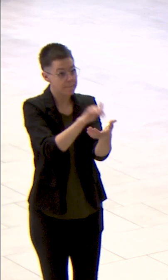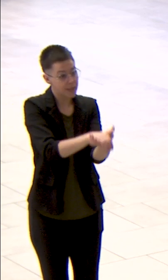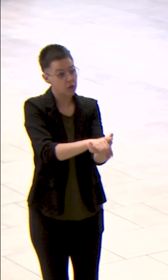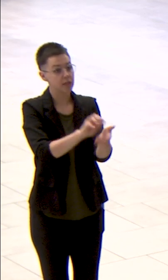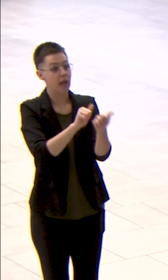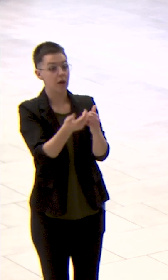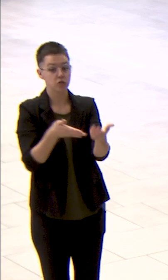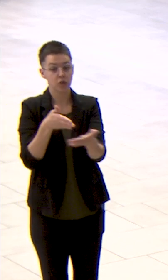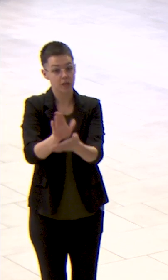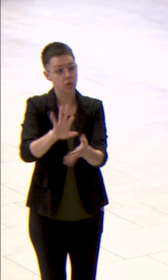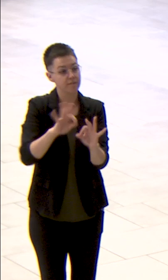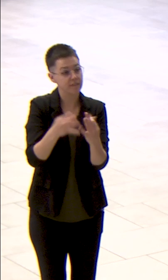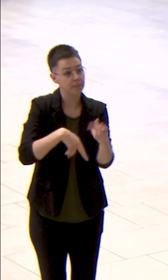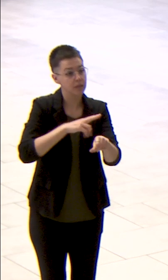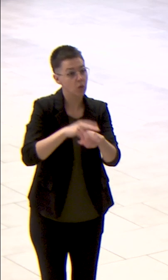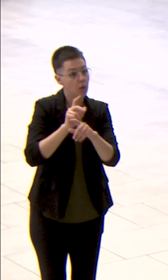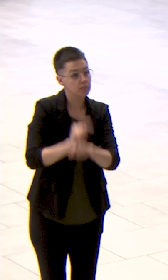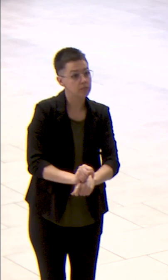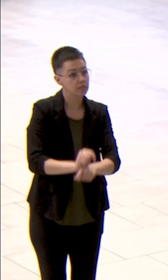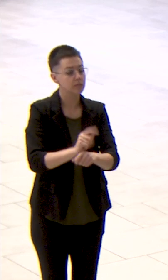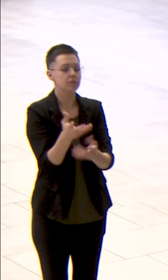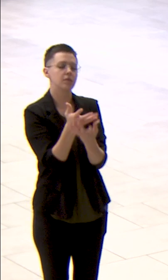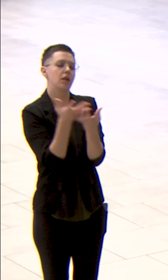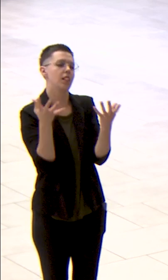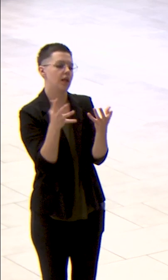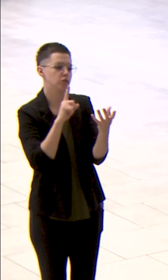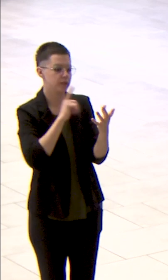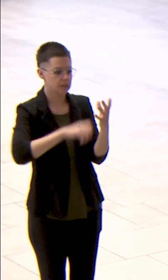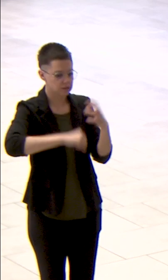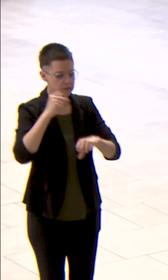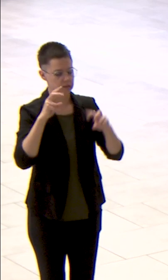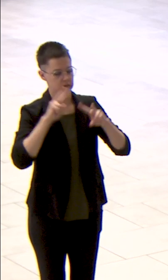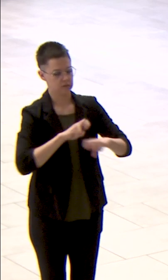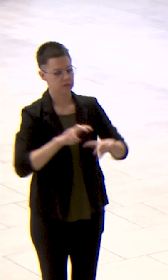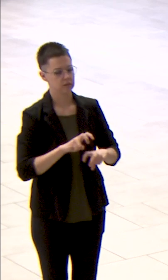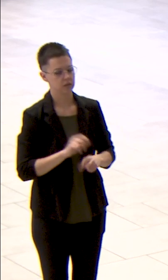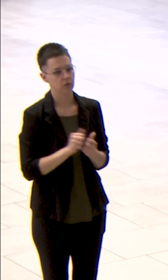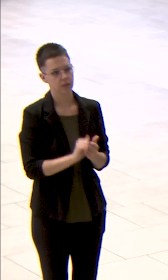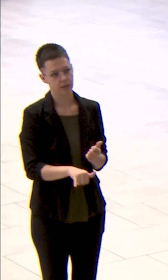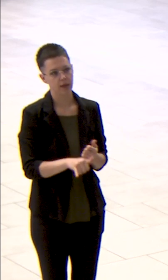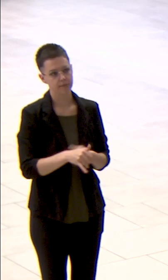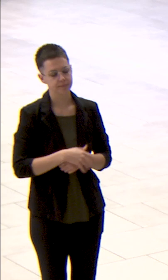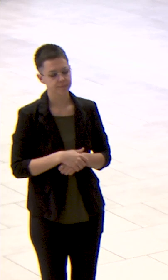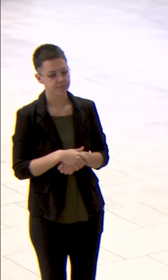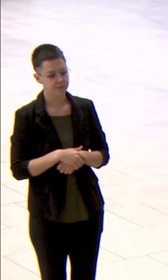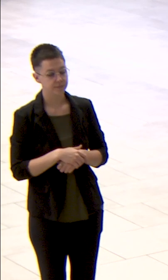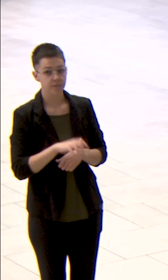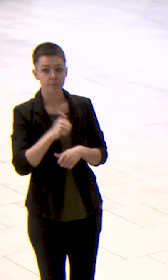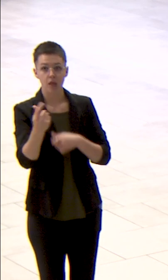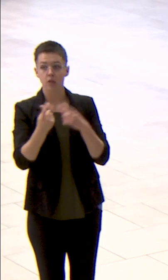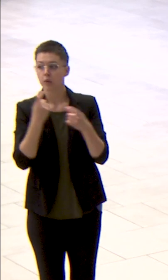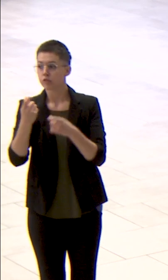against your family norms. Like, there's a lot to unpack there. So that's going to be the approach we take. Any other